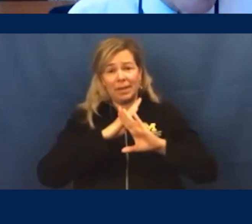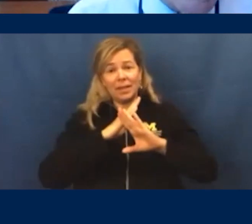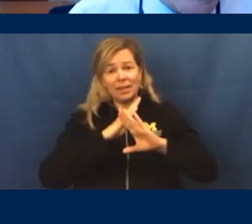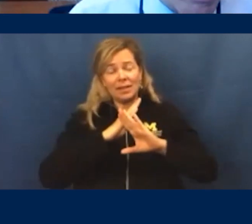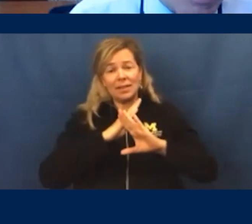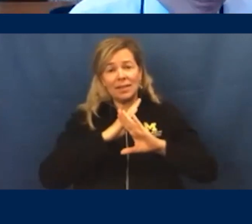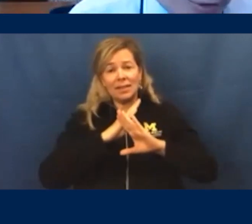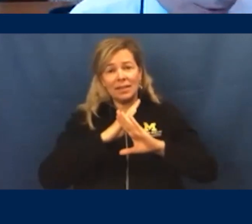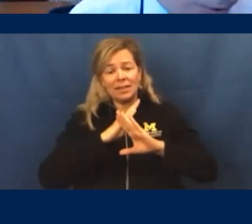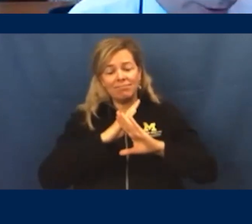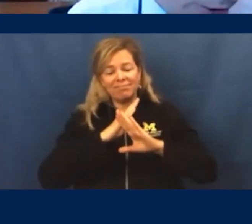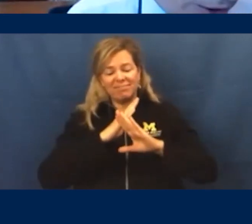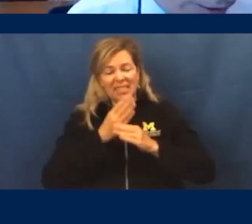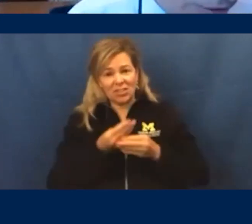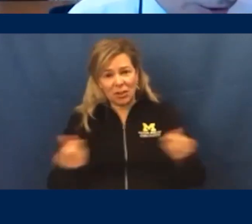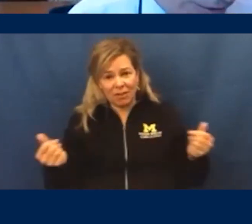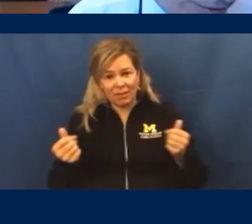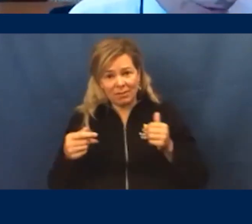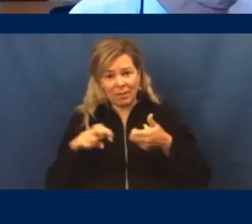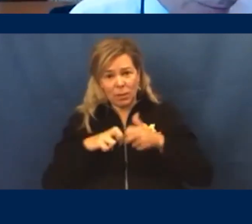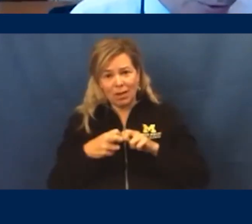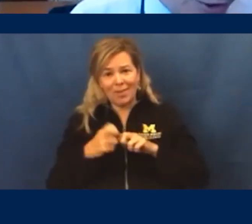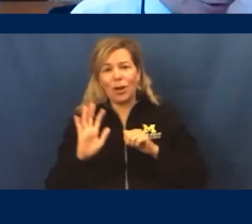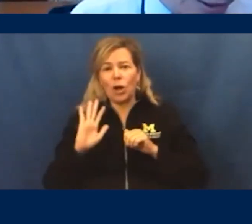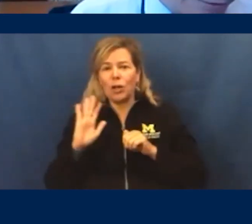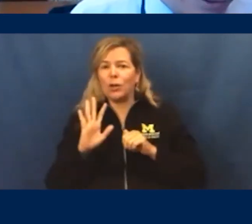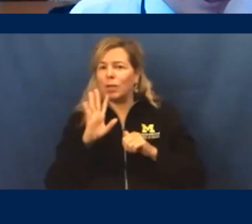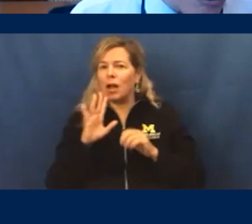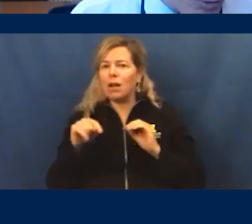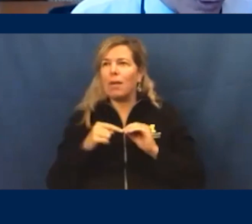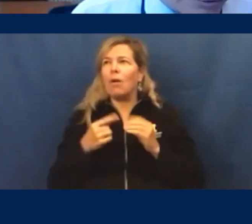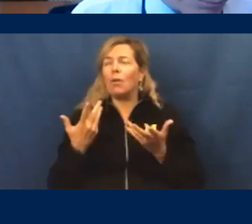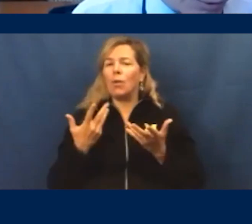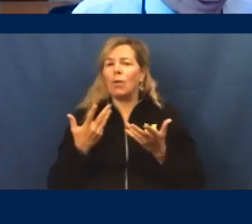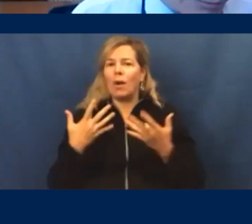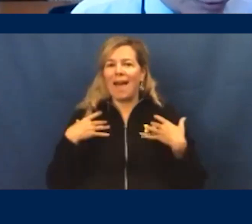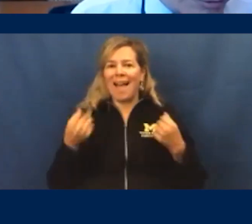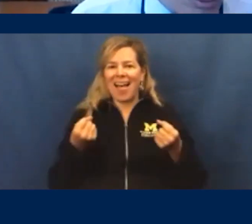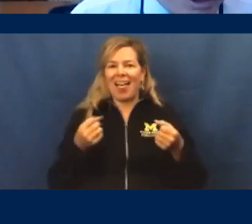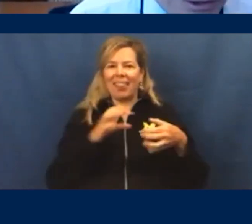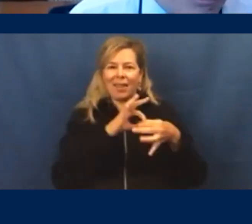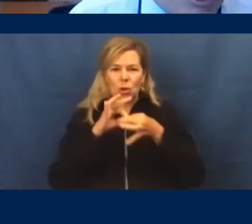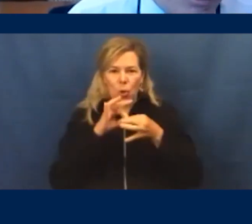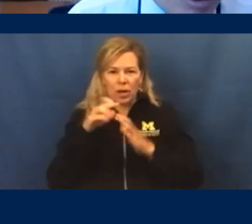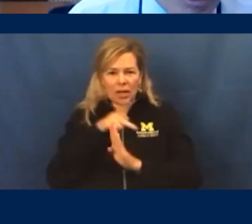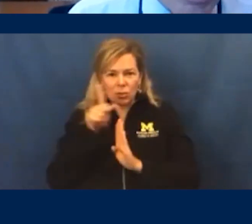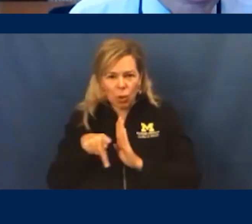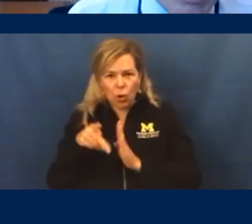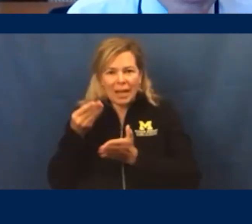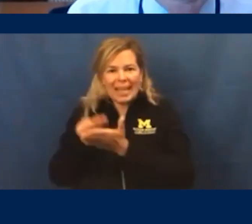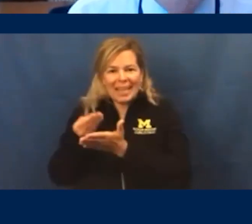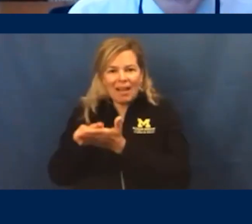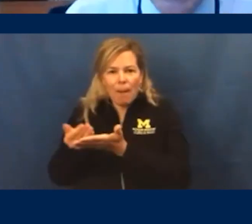solving some of these problems. Earlier, they talked about health coordination programs and income support. All